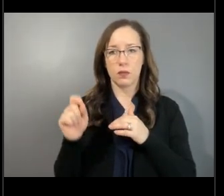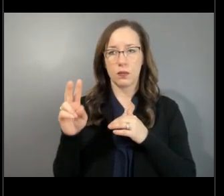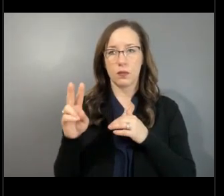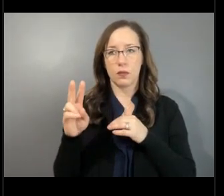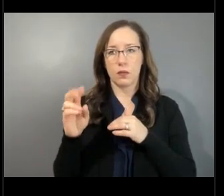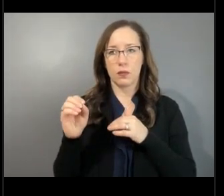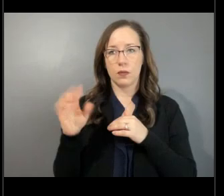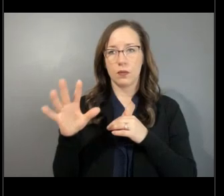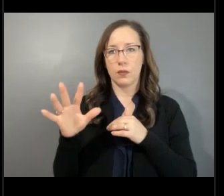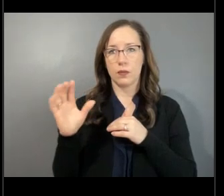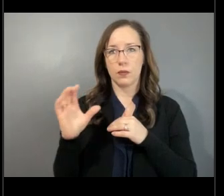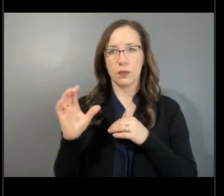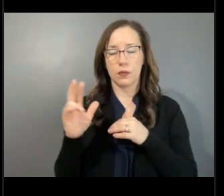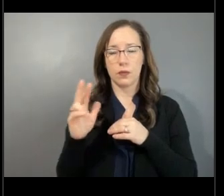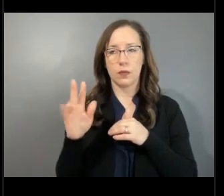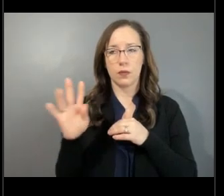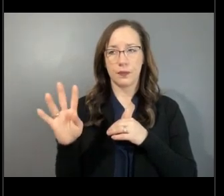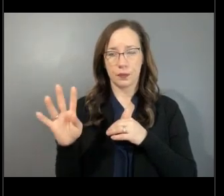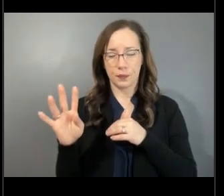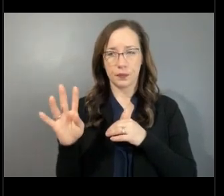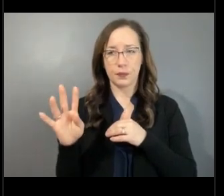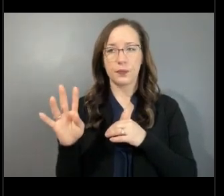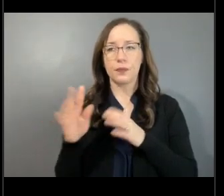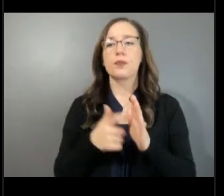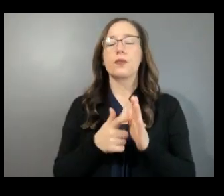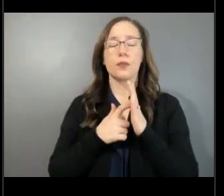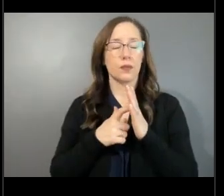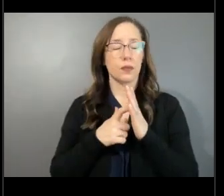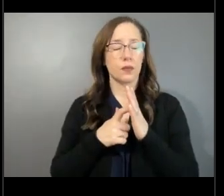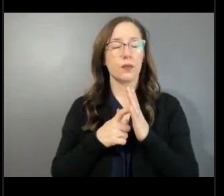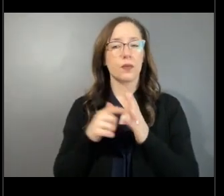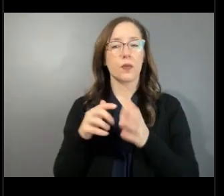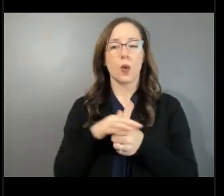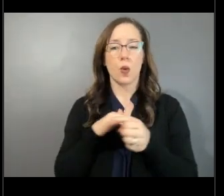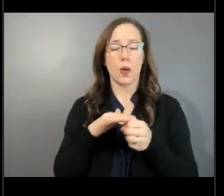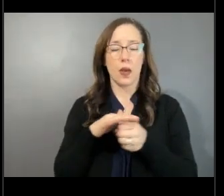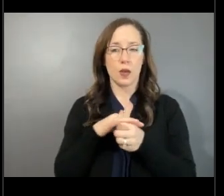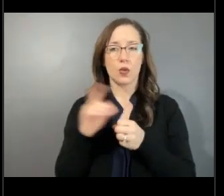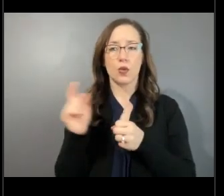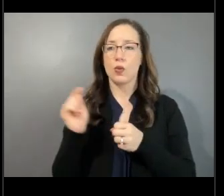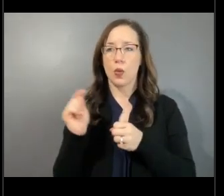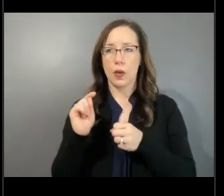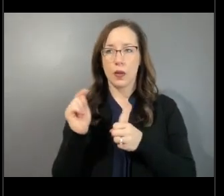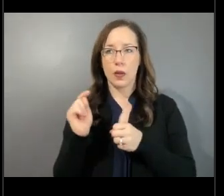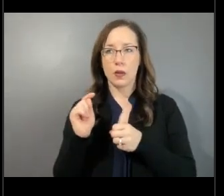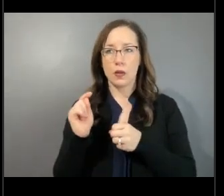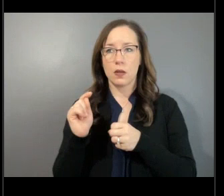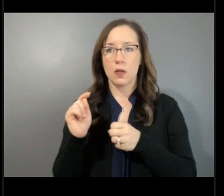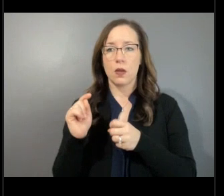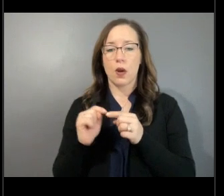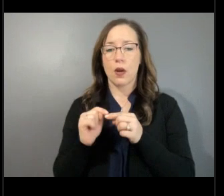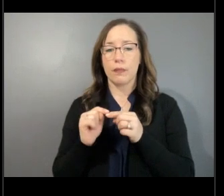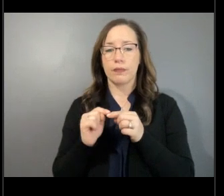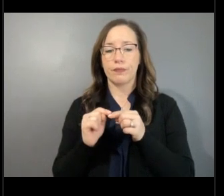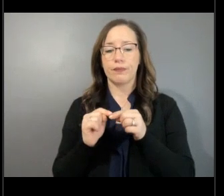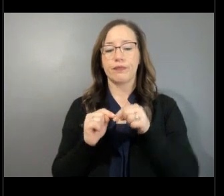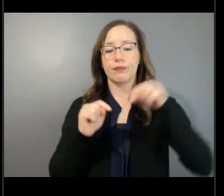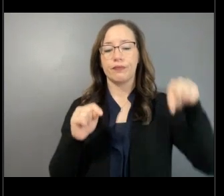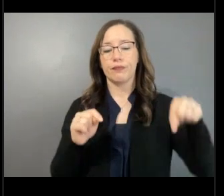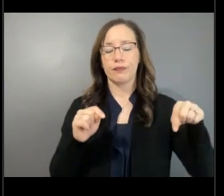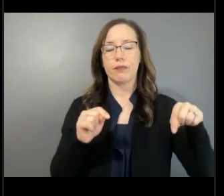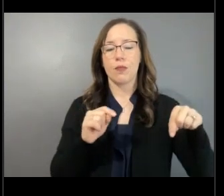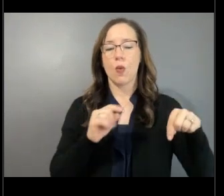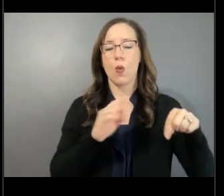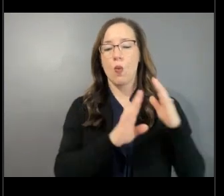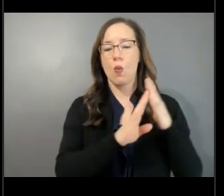100.205 C3-4, requires that in locations where toilets are adjacent to walls or